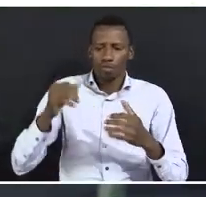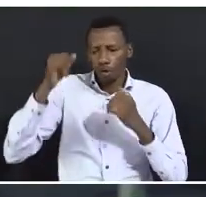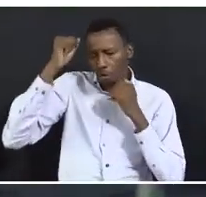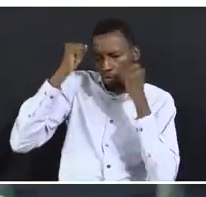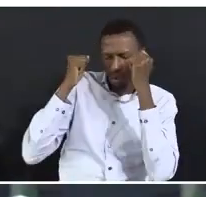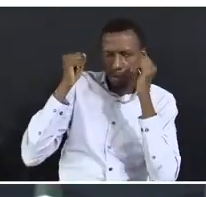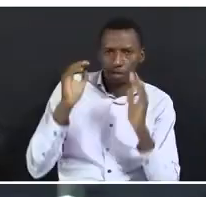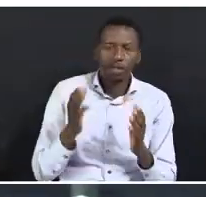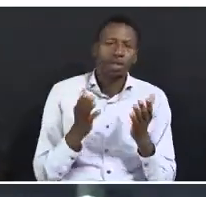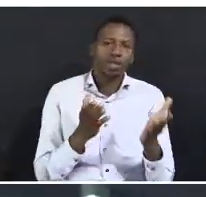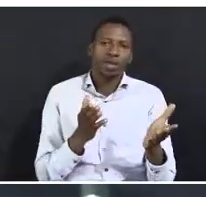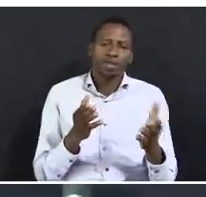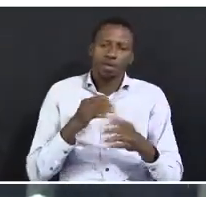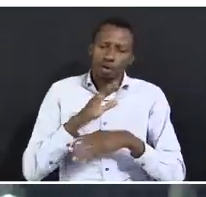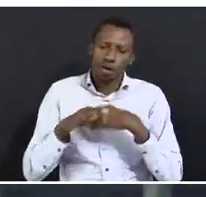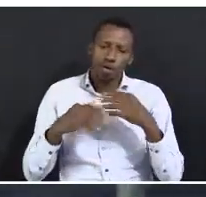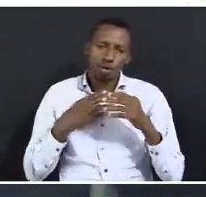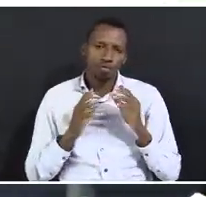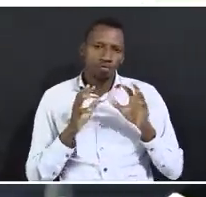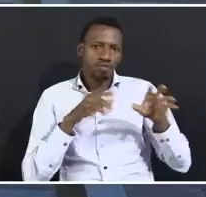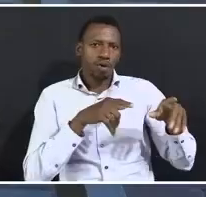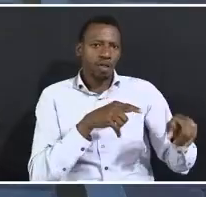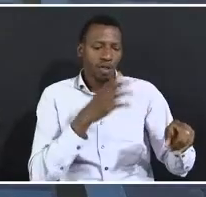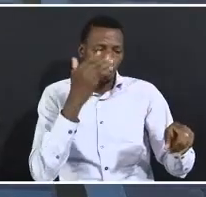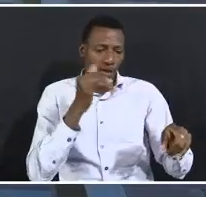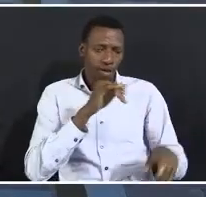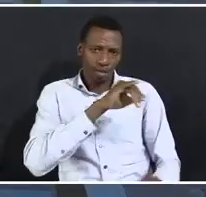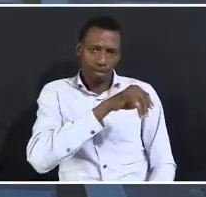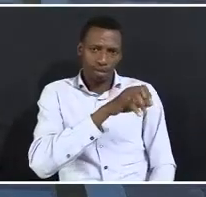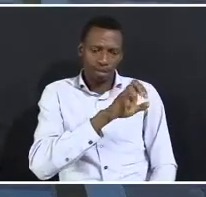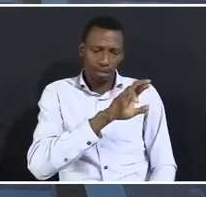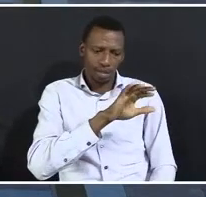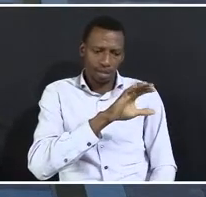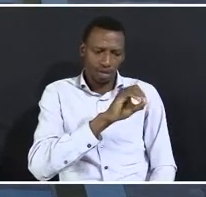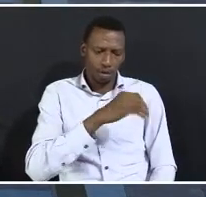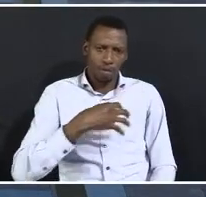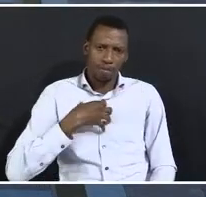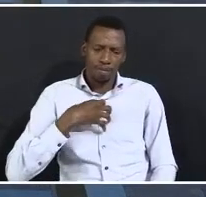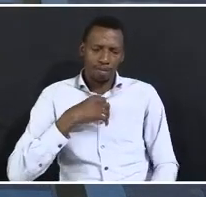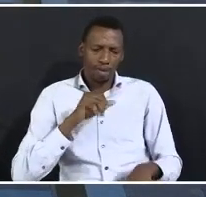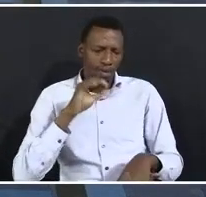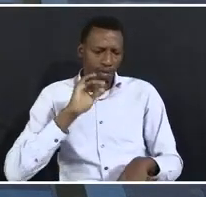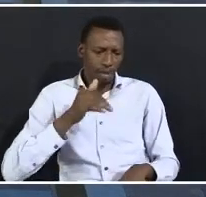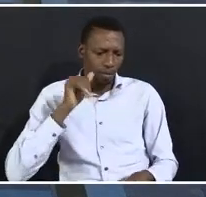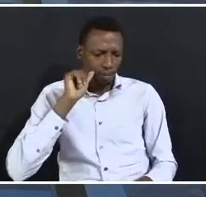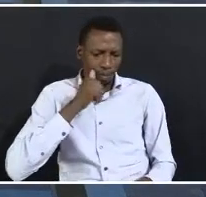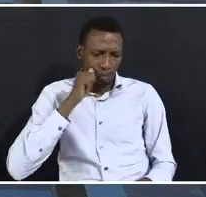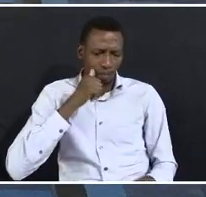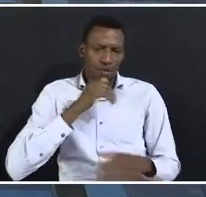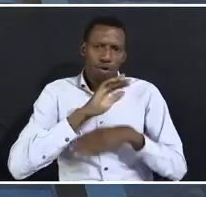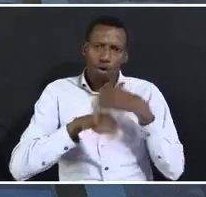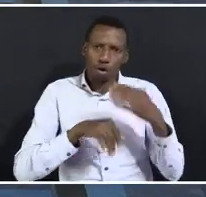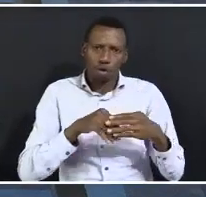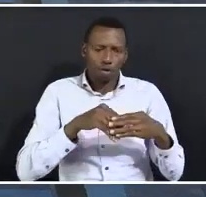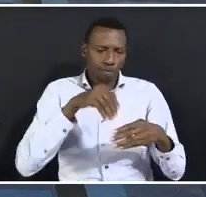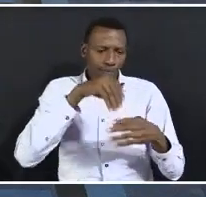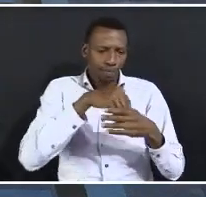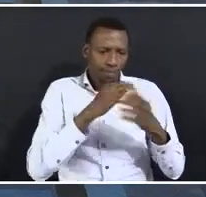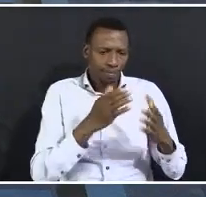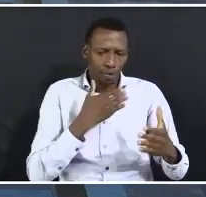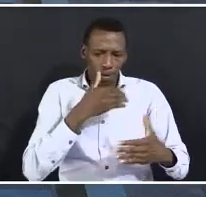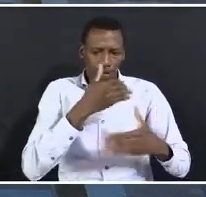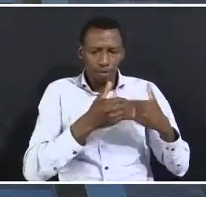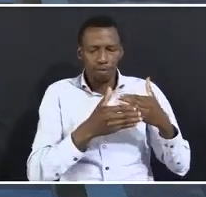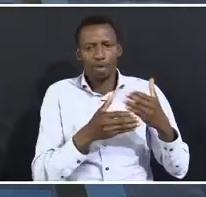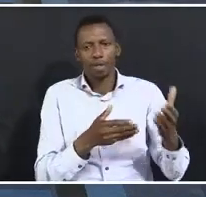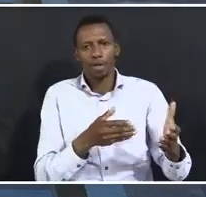everyone wanted to go to Jericho because Jericho was doing so well during that time. All the investors wanted to be in Jericho.